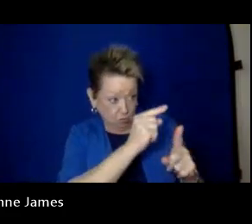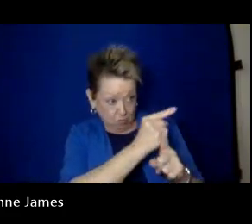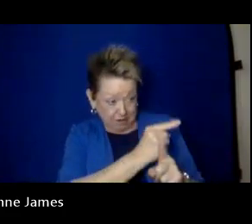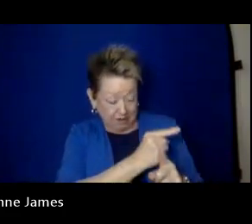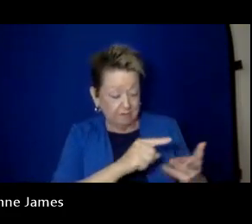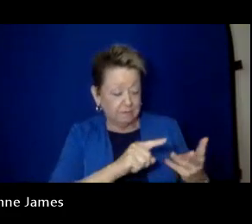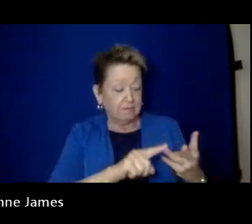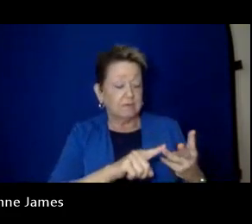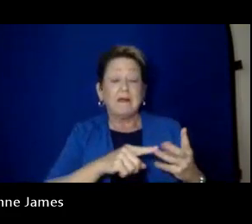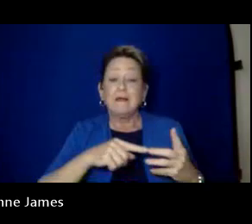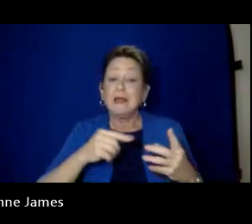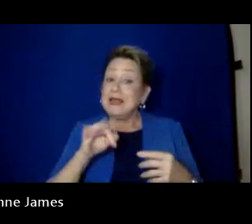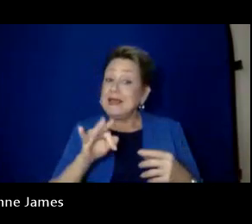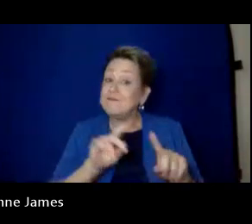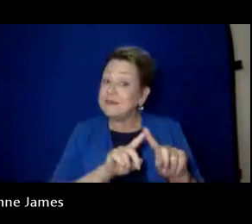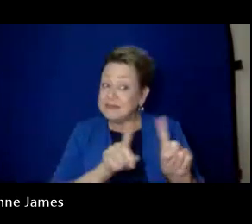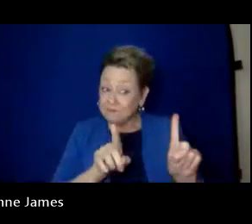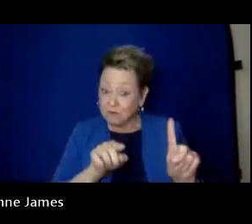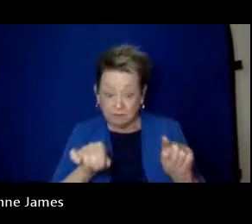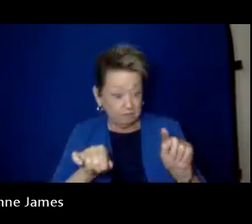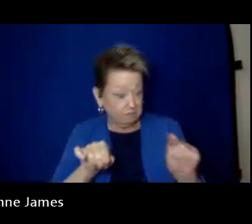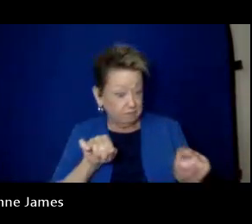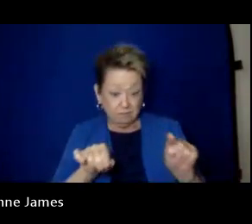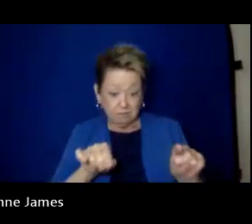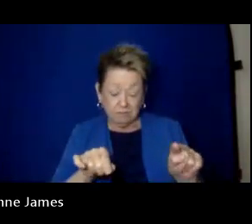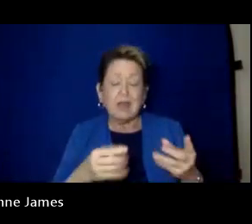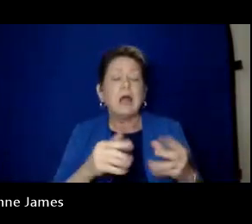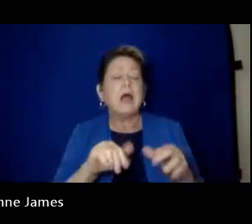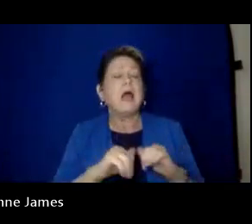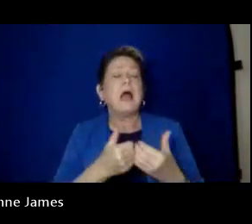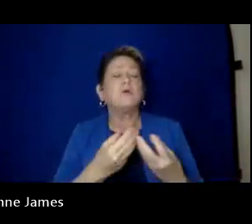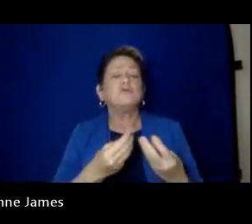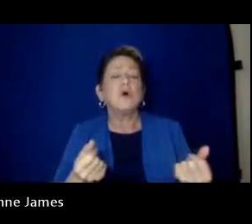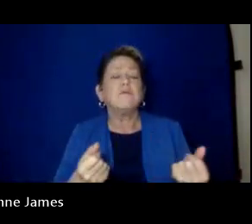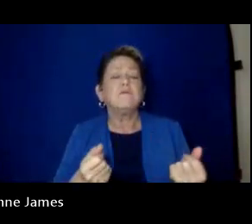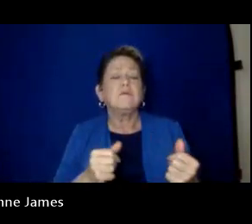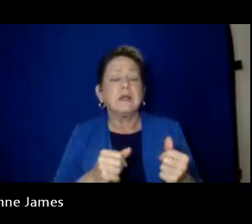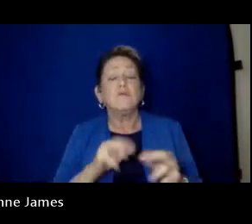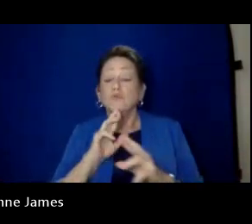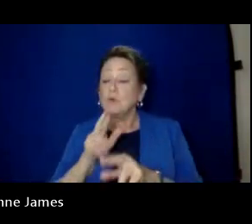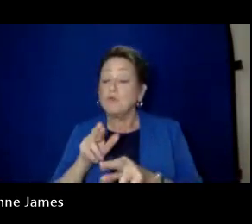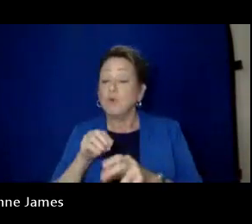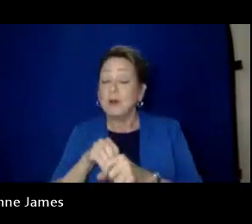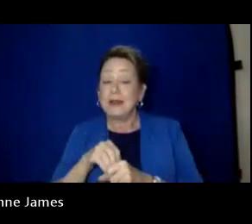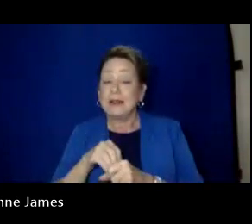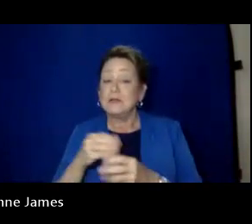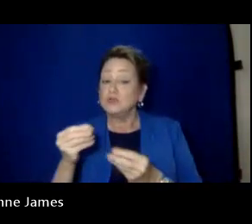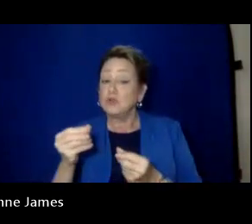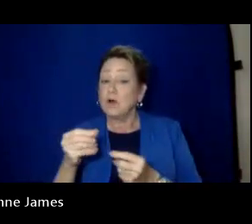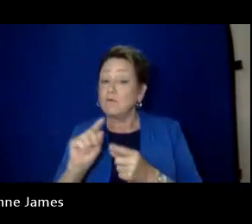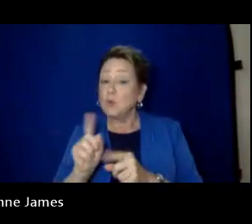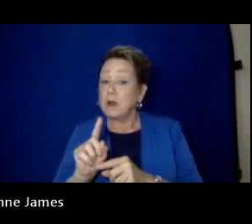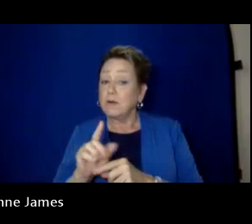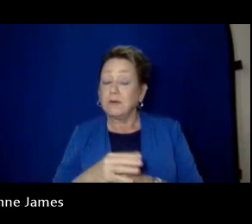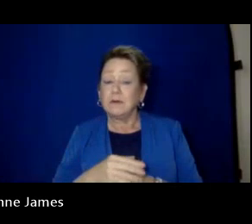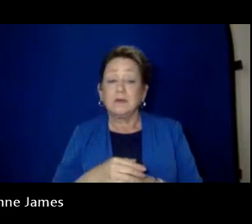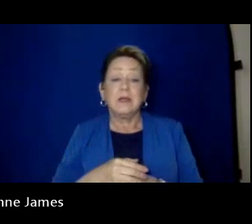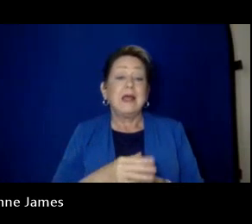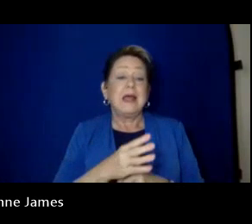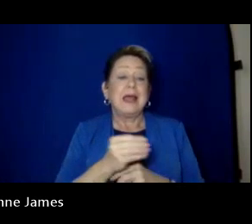determine if variances were resolved and adjustments were properly recorded in PeopleSoft, and to determine if the cutoff processes were